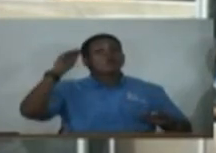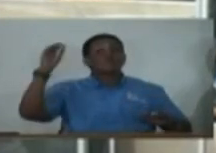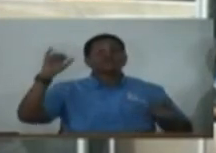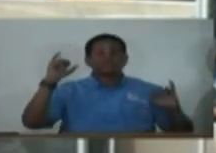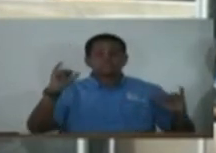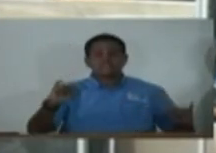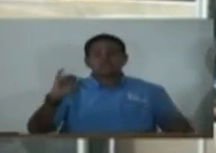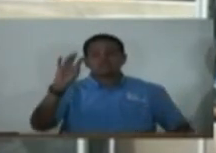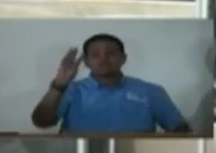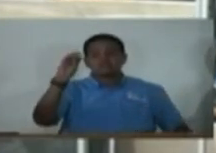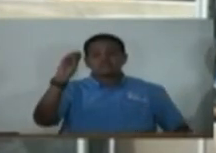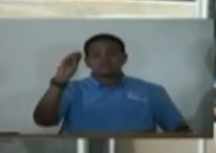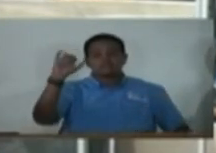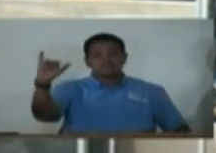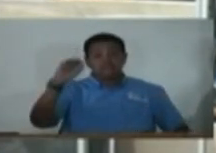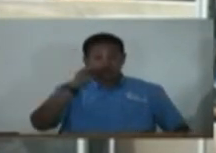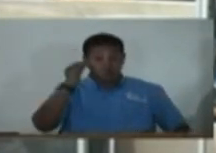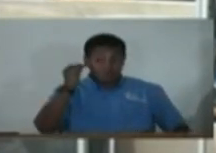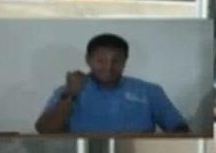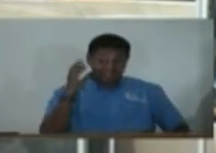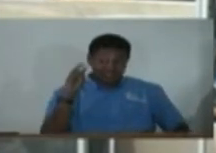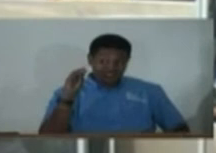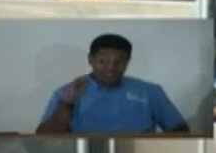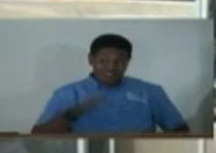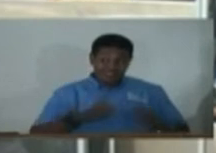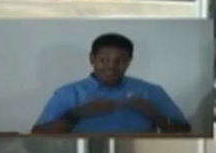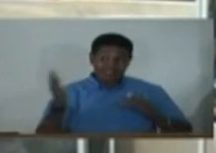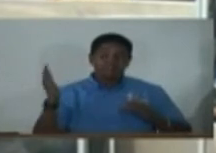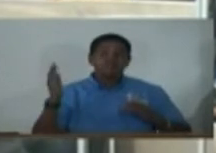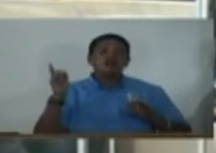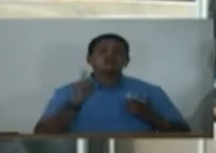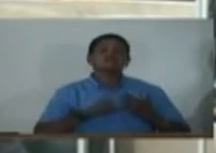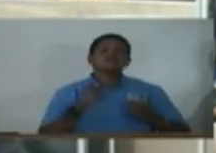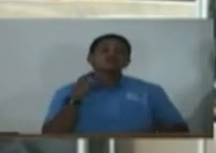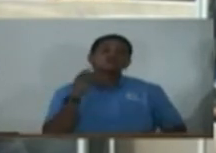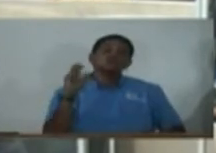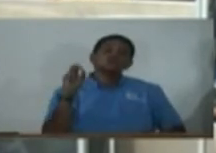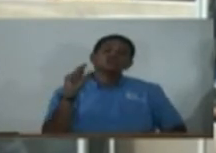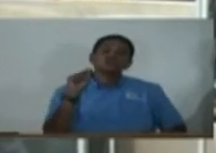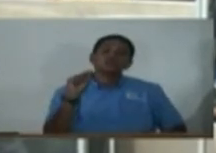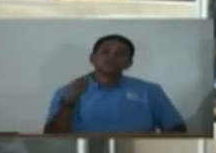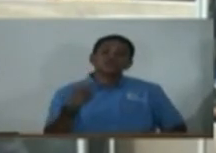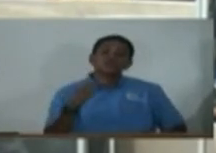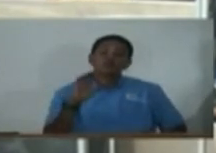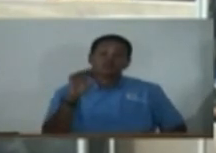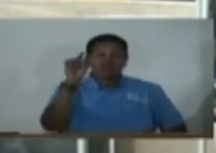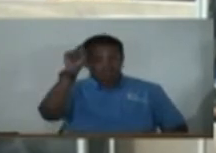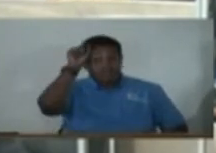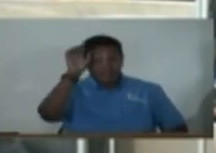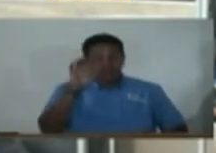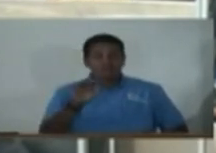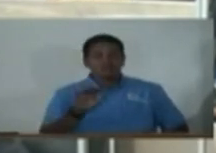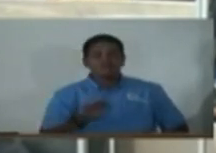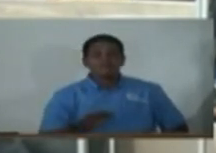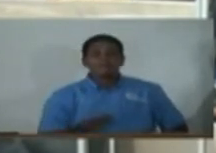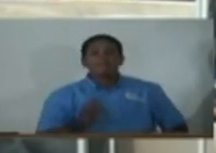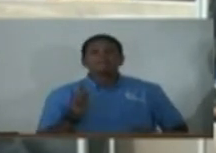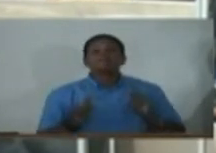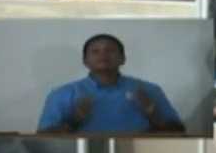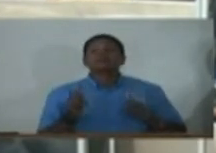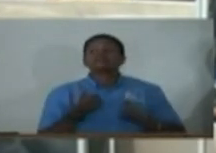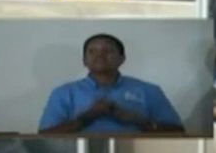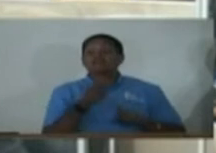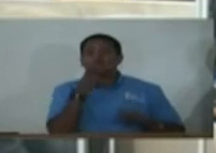remains at 60 until June 30th, 2021. However, persons who